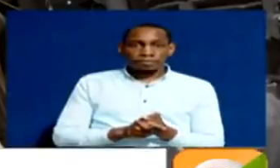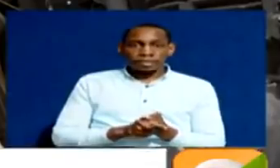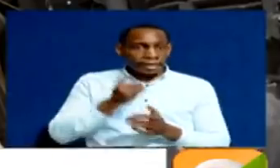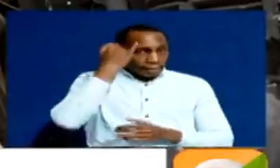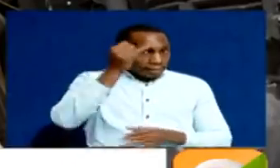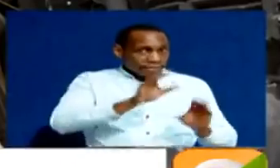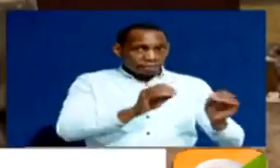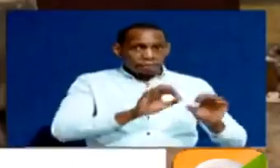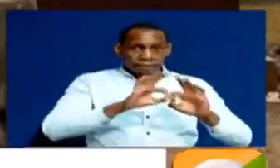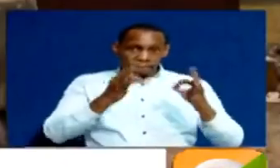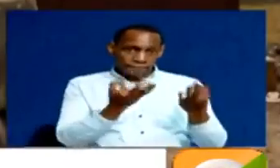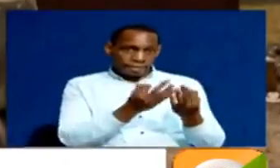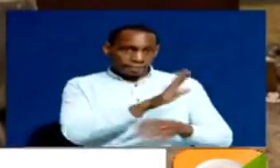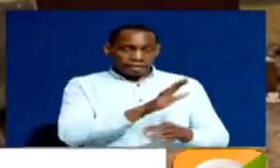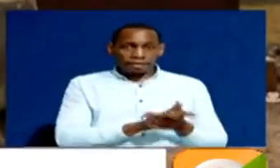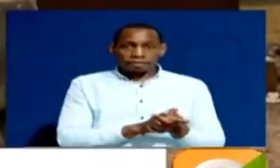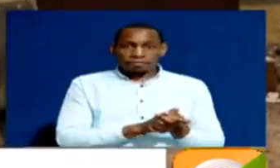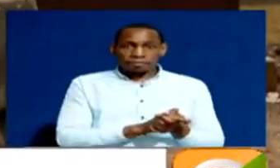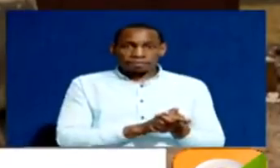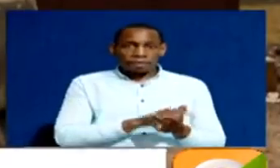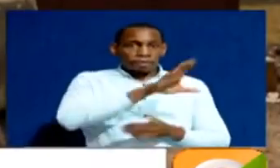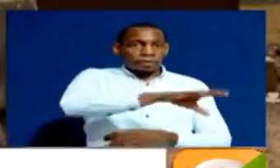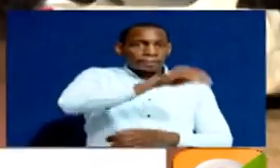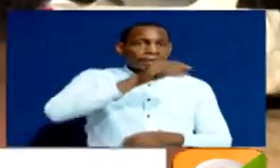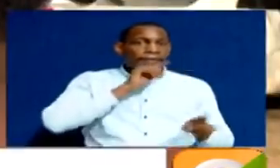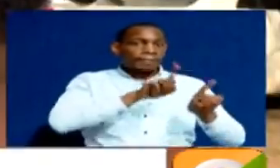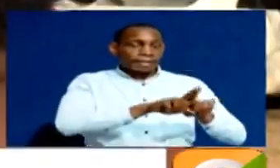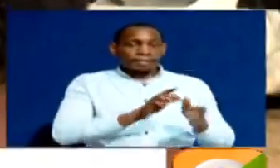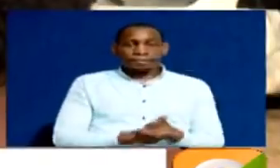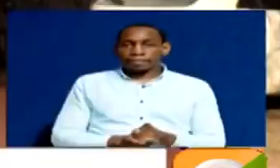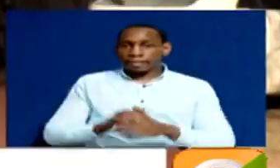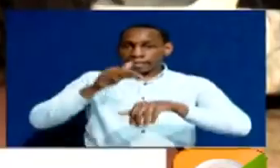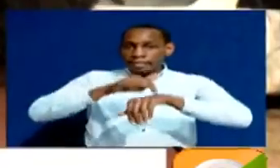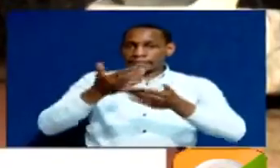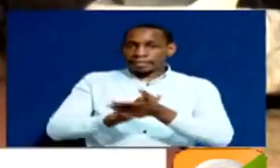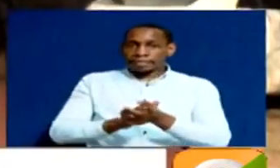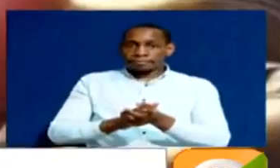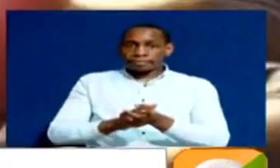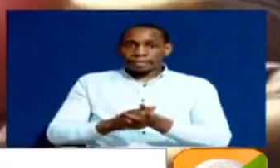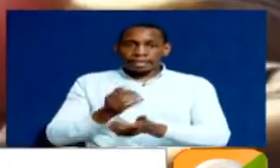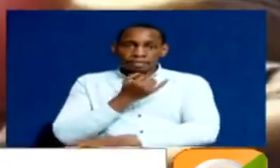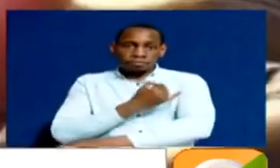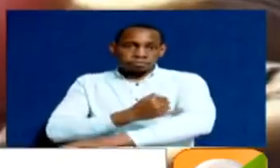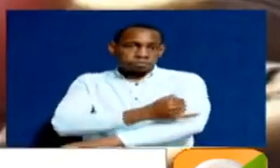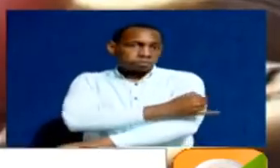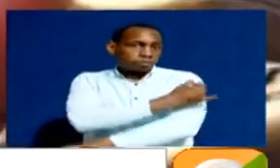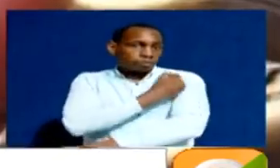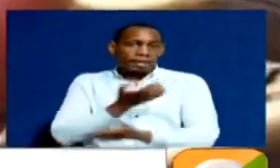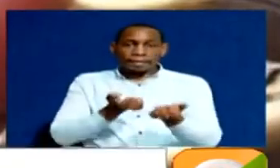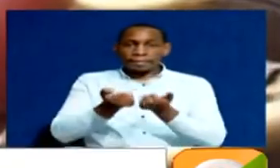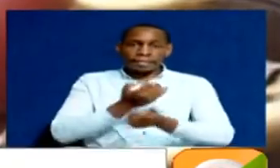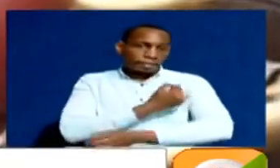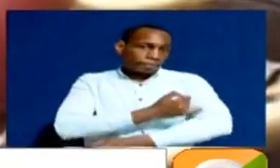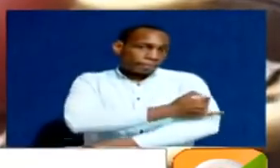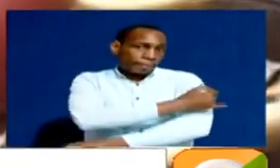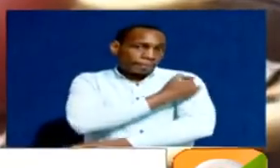trace. How was the family? We're supposed to find our brother. Currently, I kwa nachora tattoos. Alikuwa kwa hiyo biashara ya